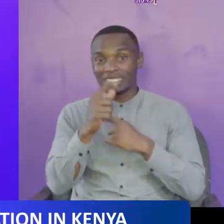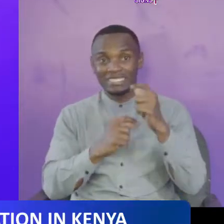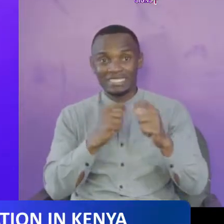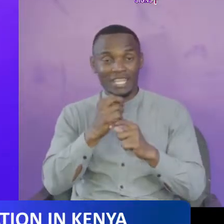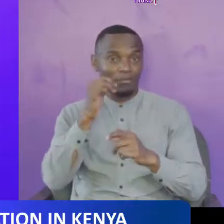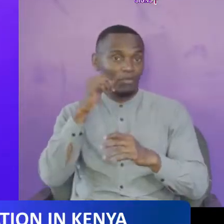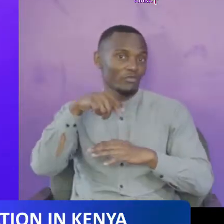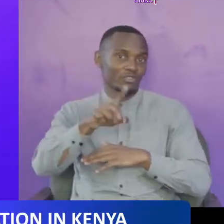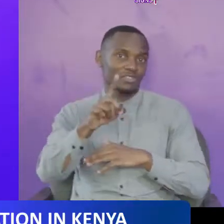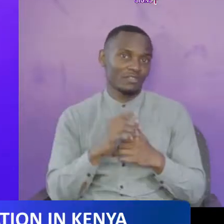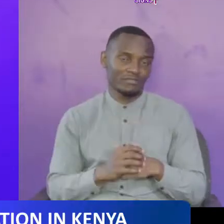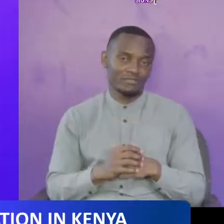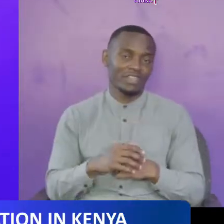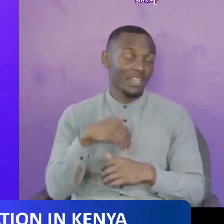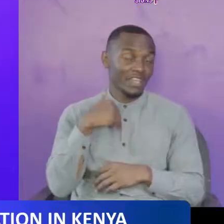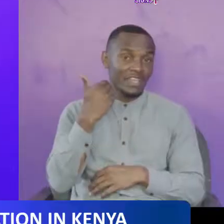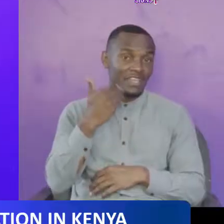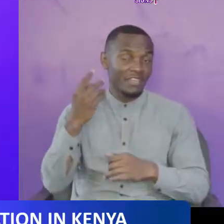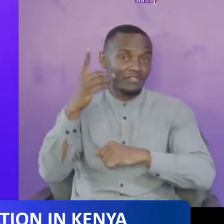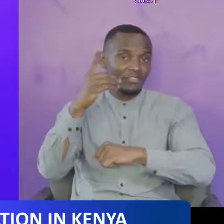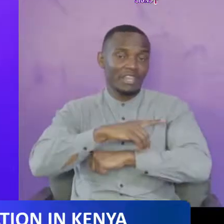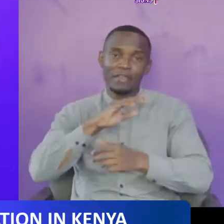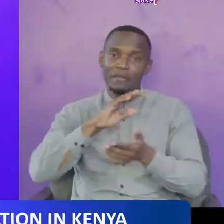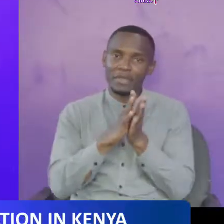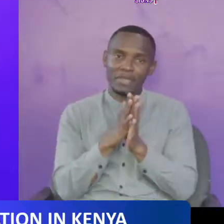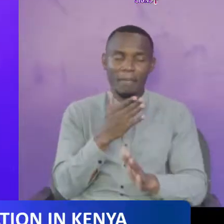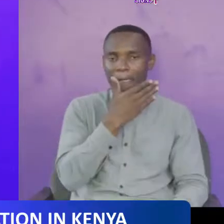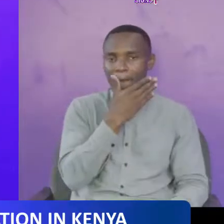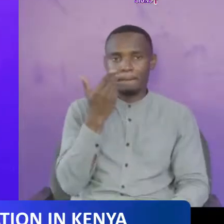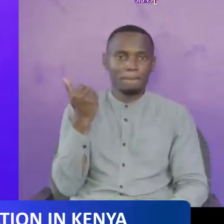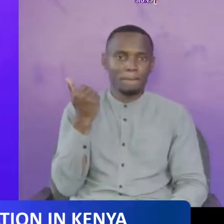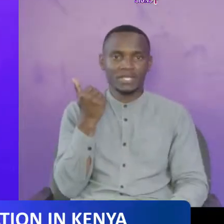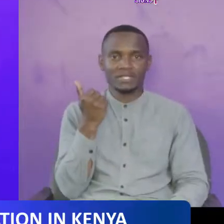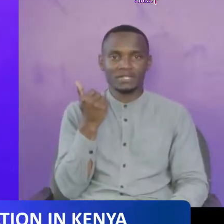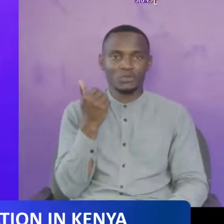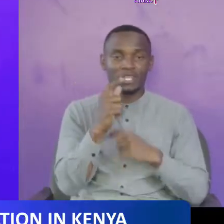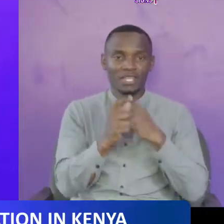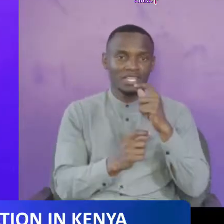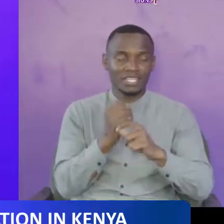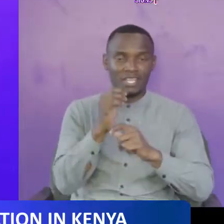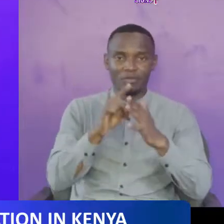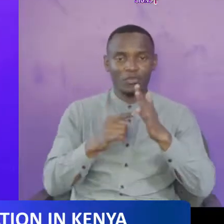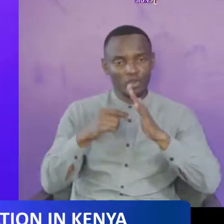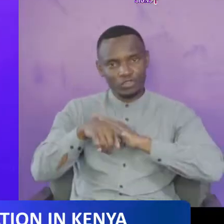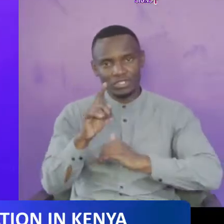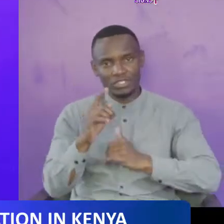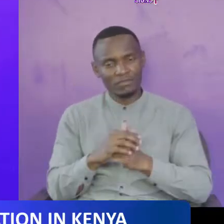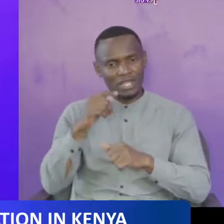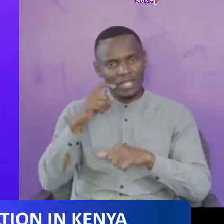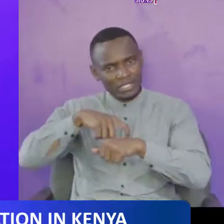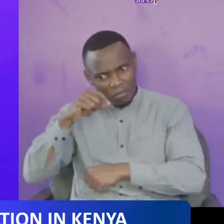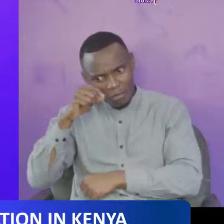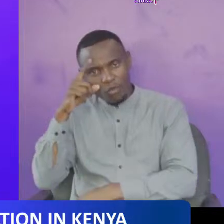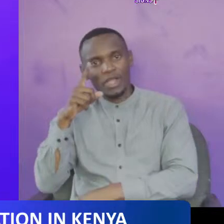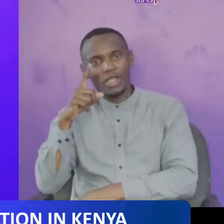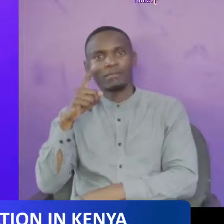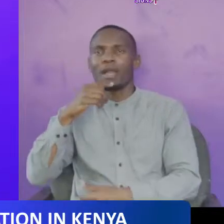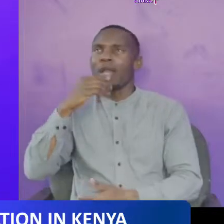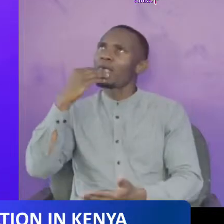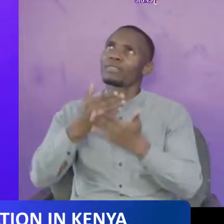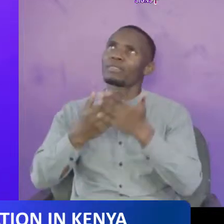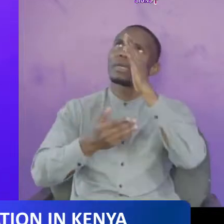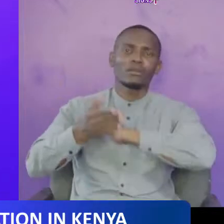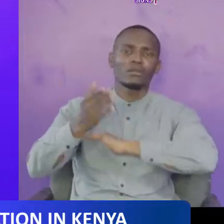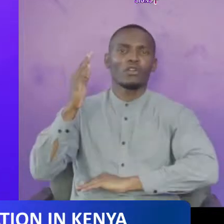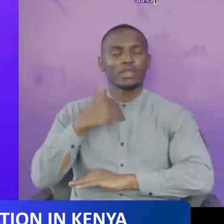every day. Yeah. Strive to be the best version of yourself. Wake up with thanksgiving. Have a grateful heart. Have gratitude